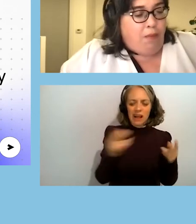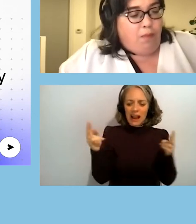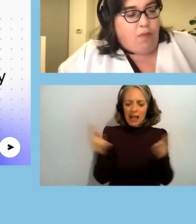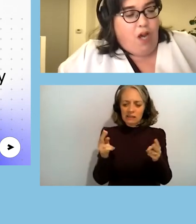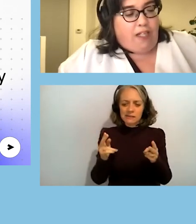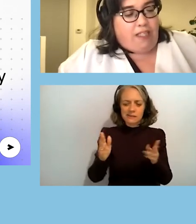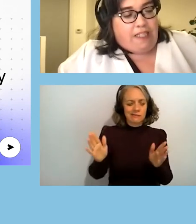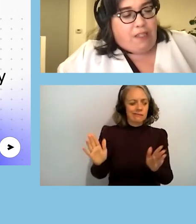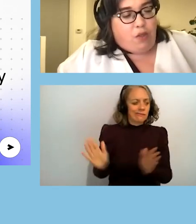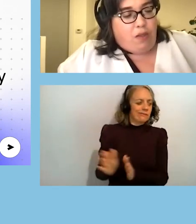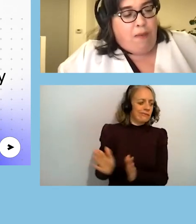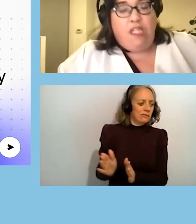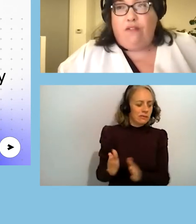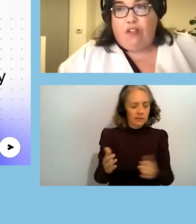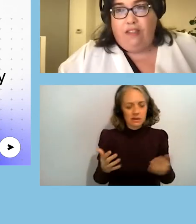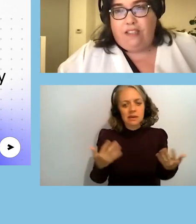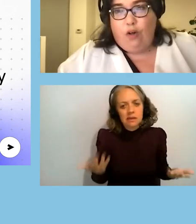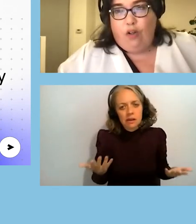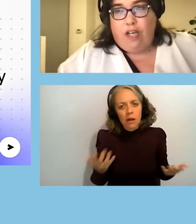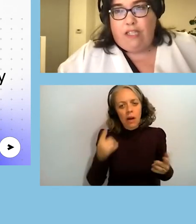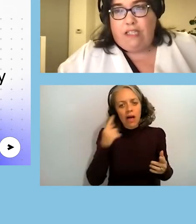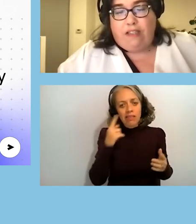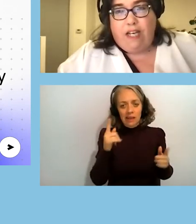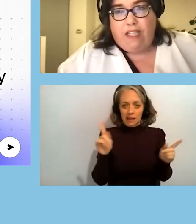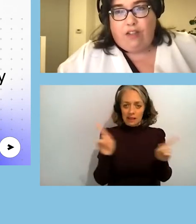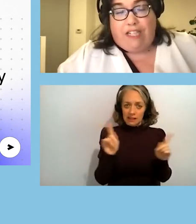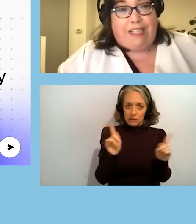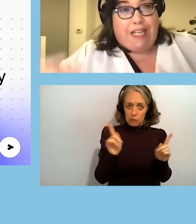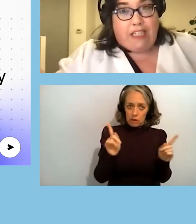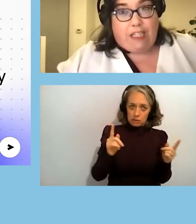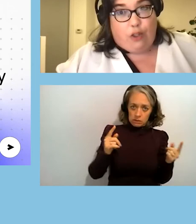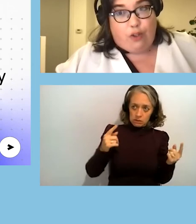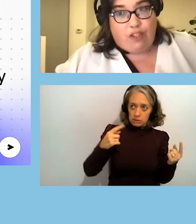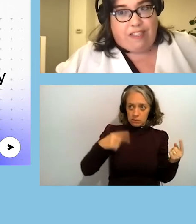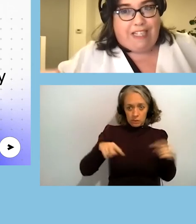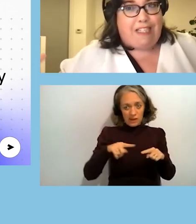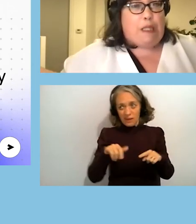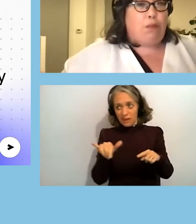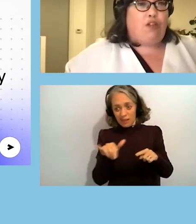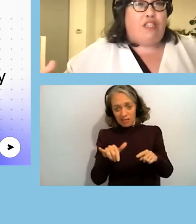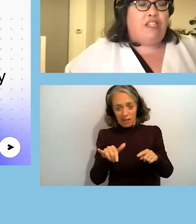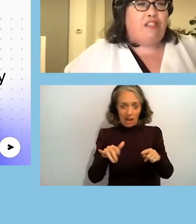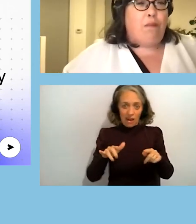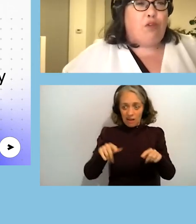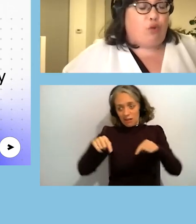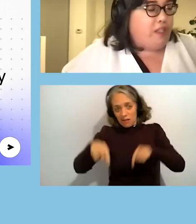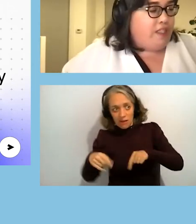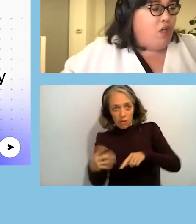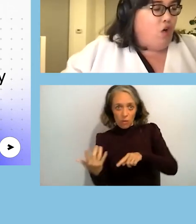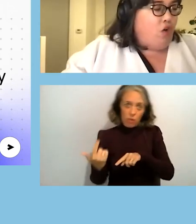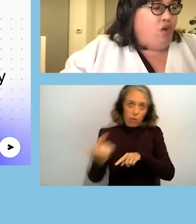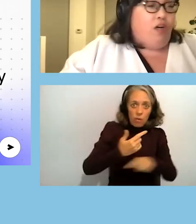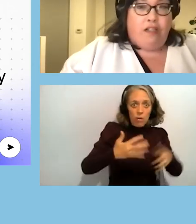that I think many of us on either side of the Atlantic Ocean have experienced to some